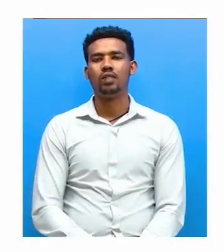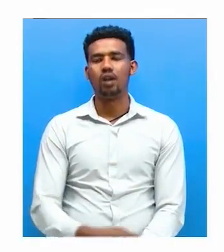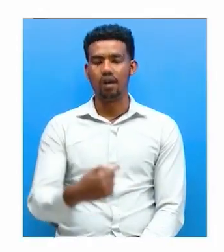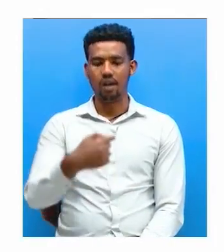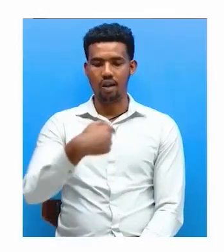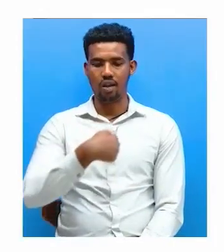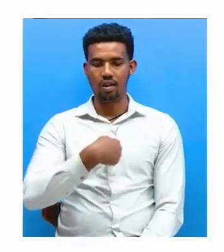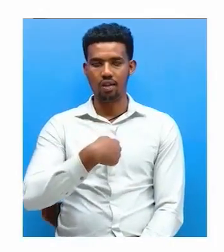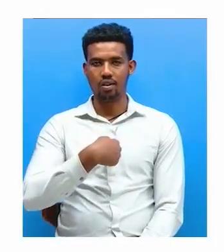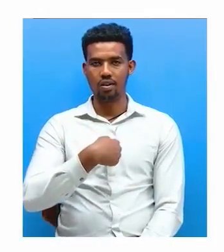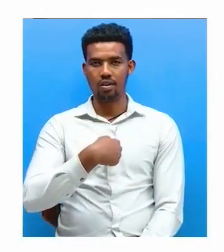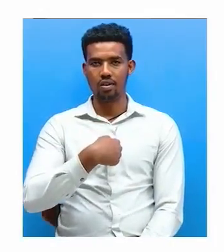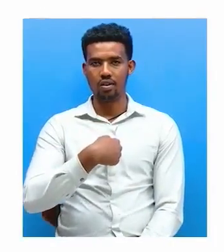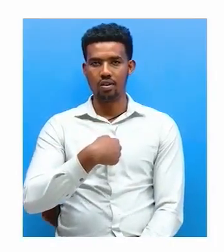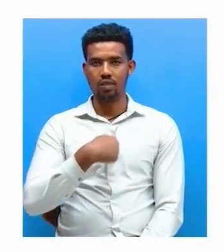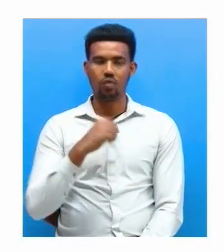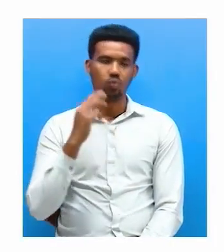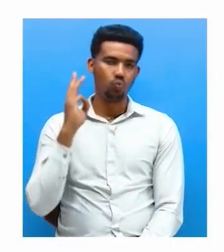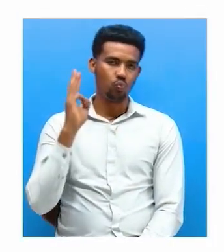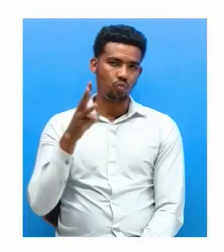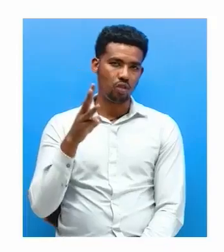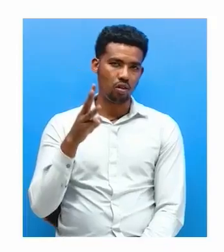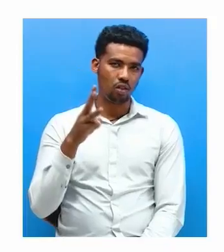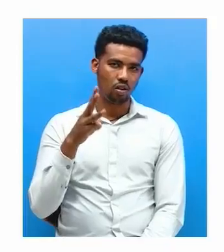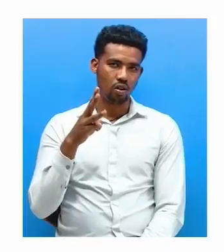I will